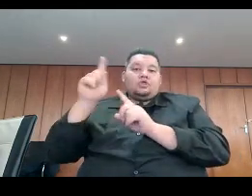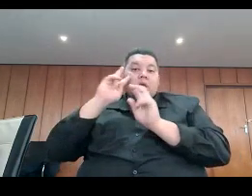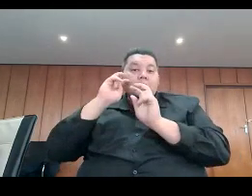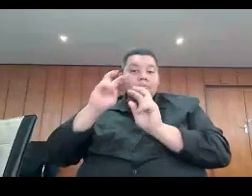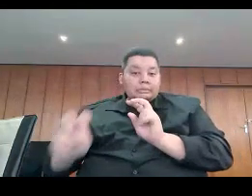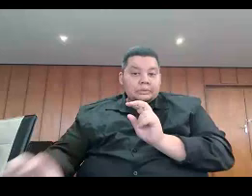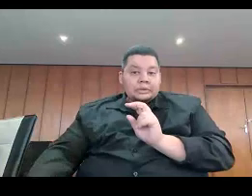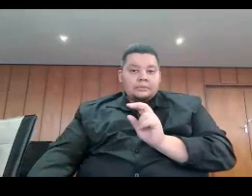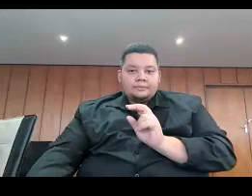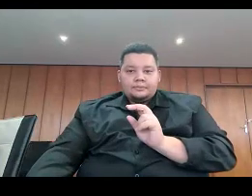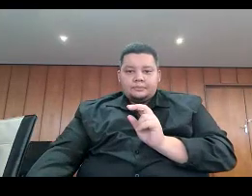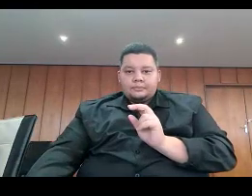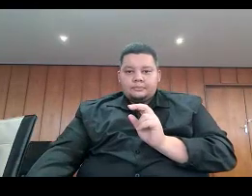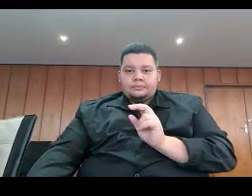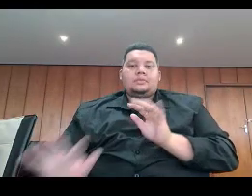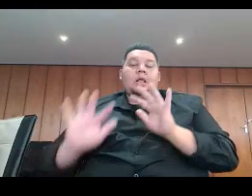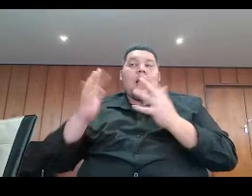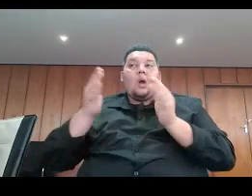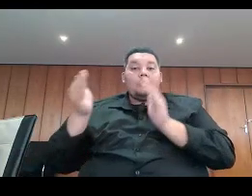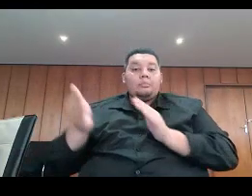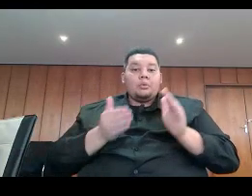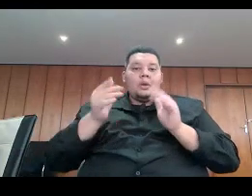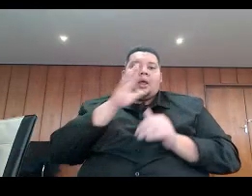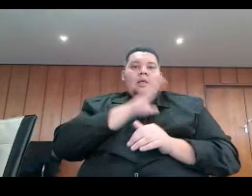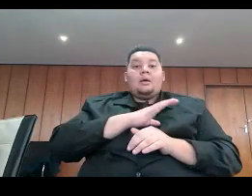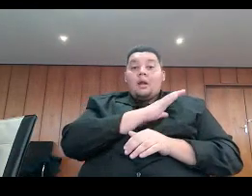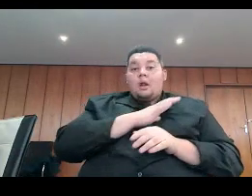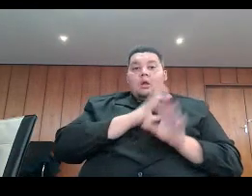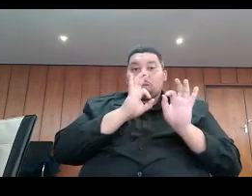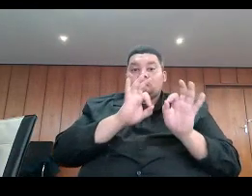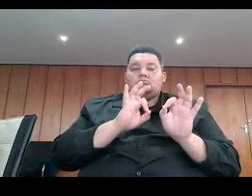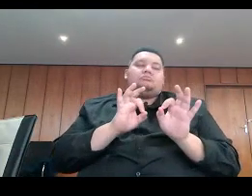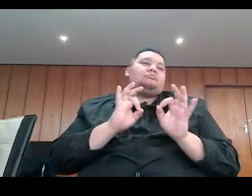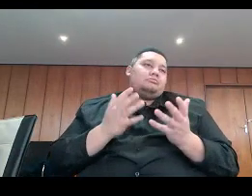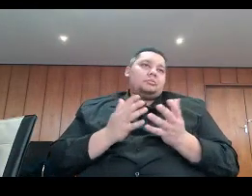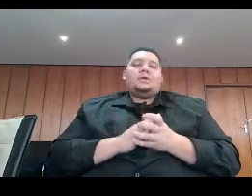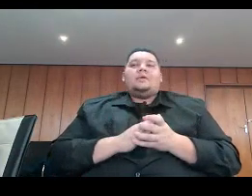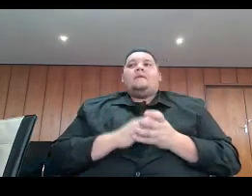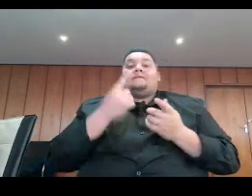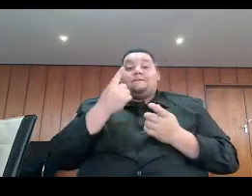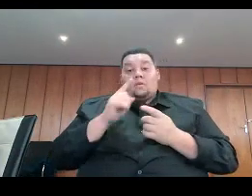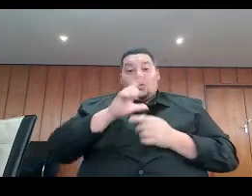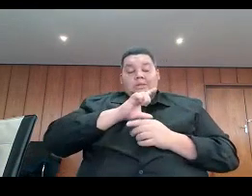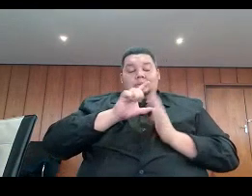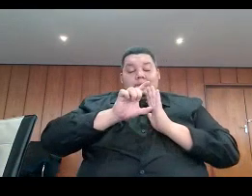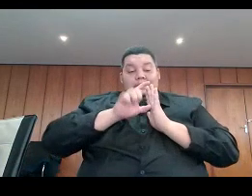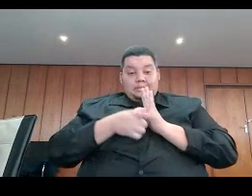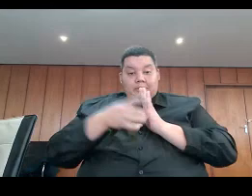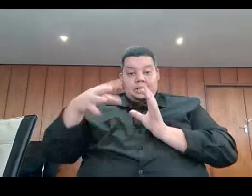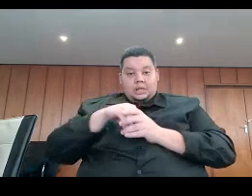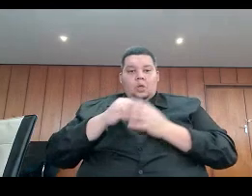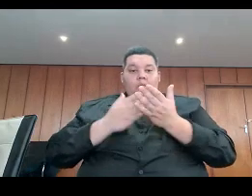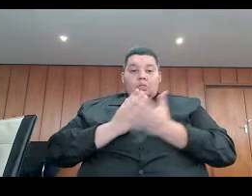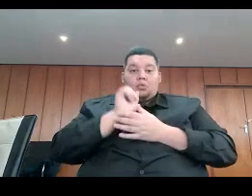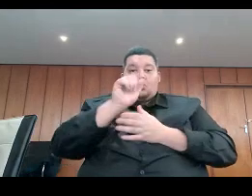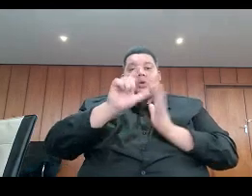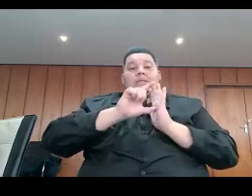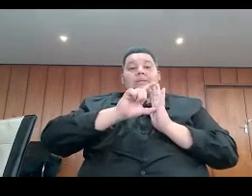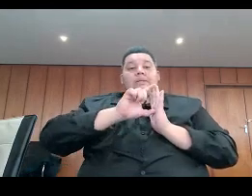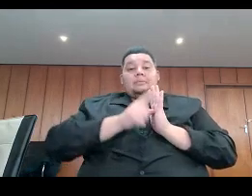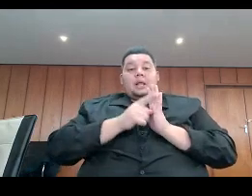examining how prepared are clinics for disability inclusion. And this is through the Disability Awareness